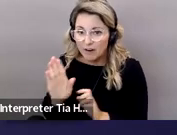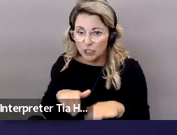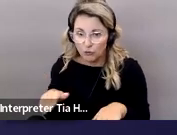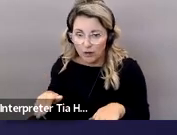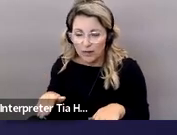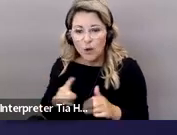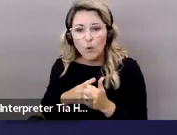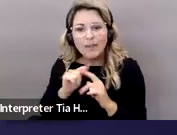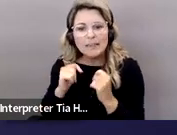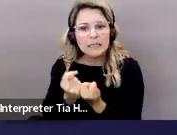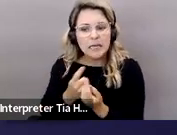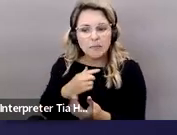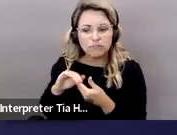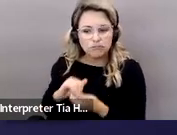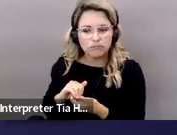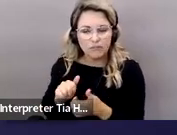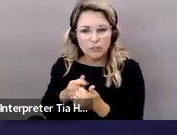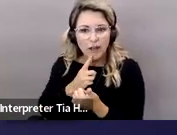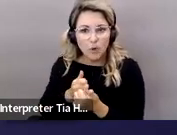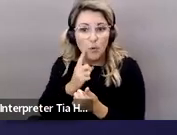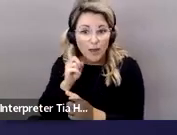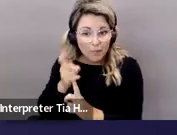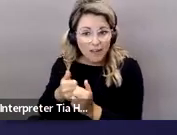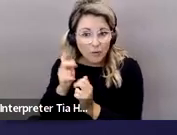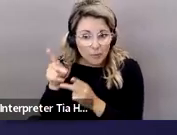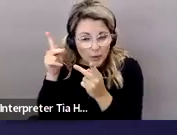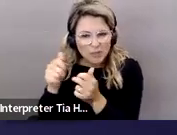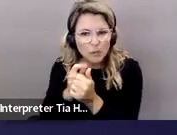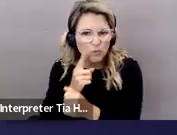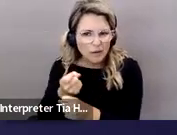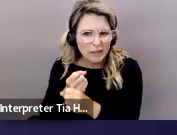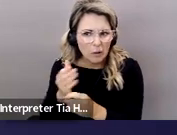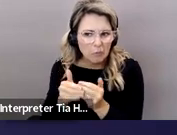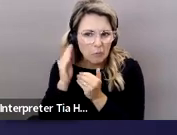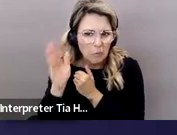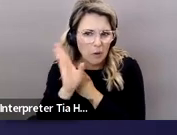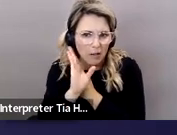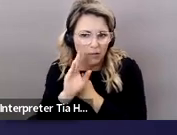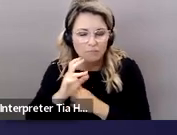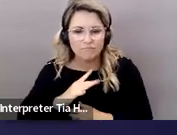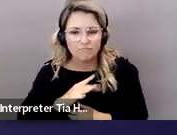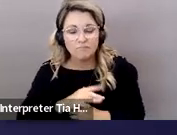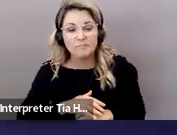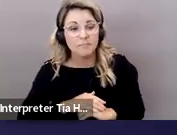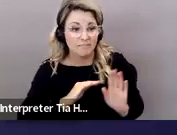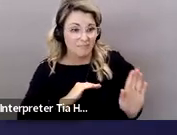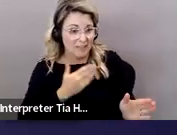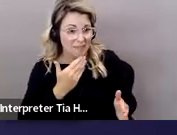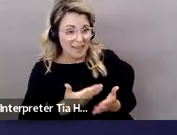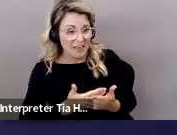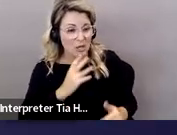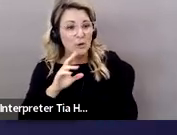grant in about a year's time. So there you go. Thank you very much. Dr. Leslie, I know in